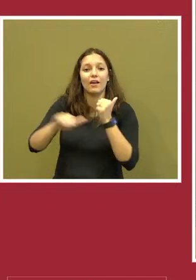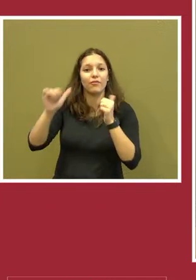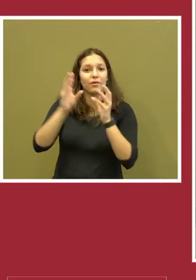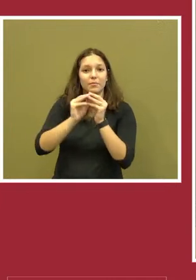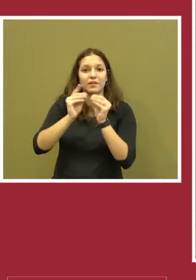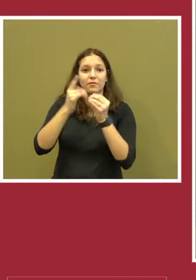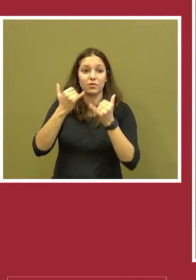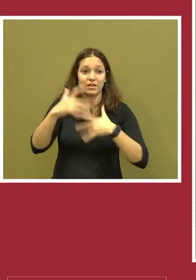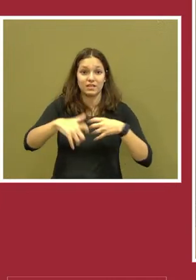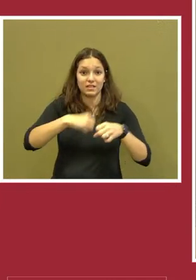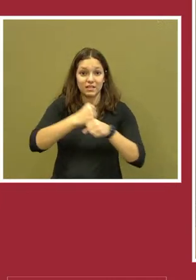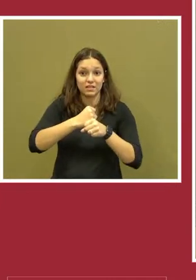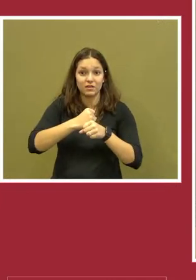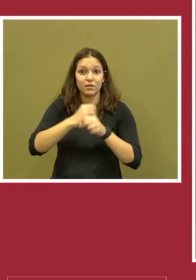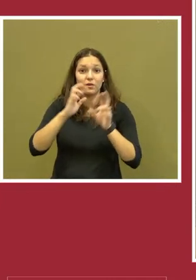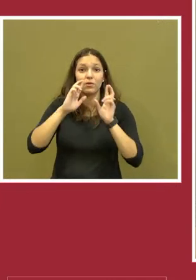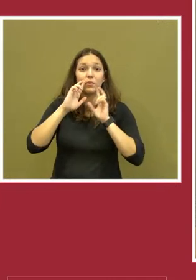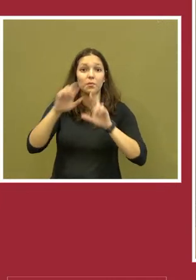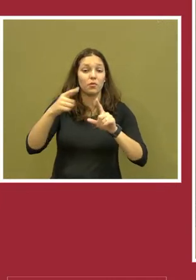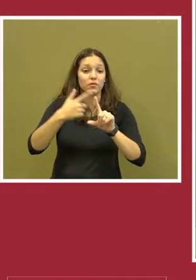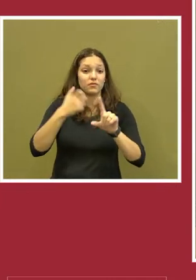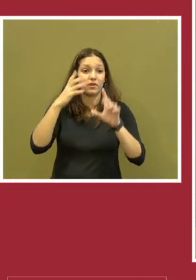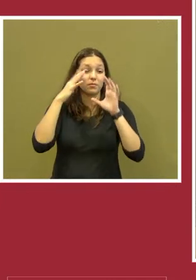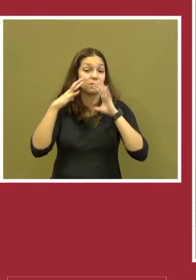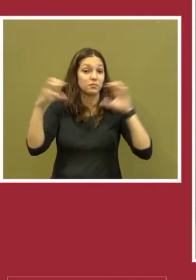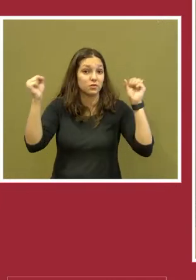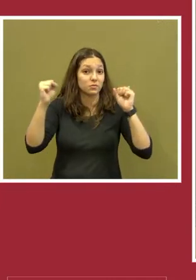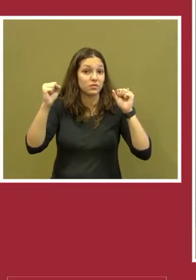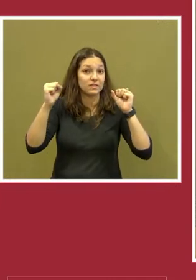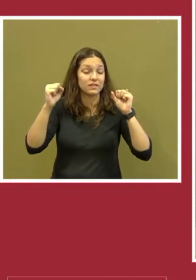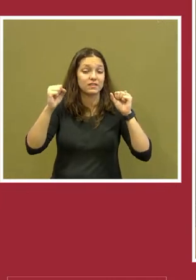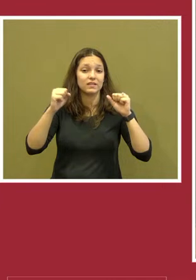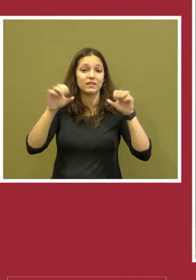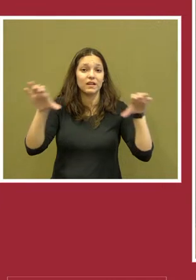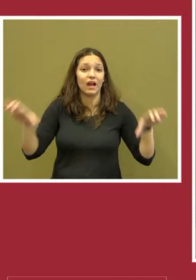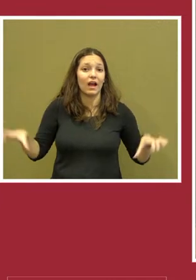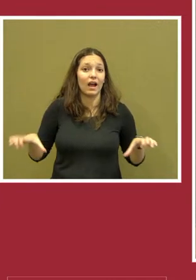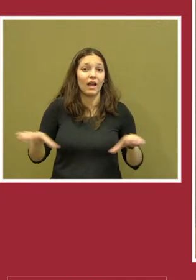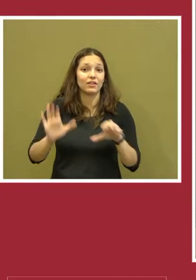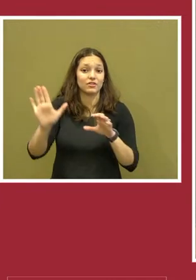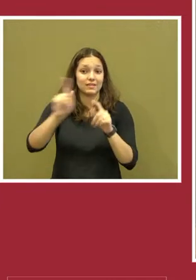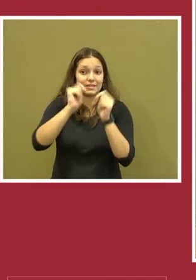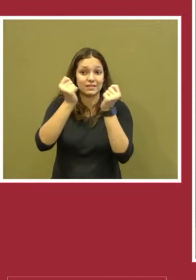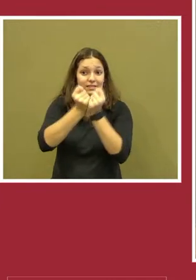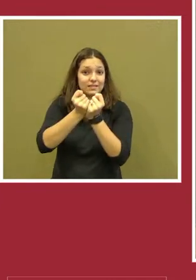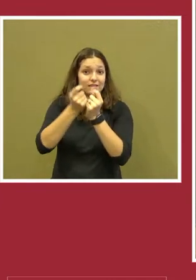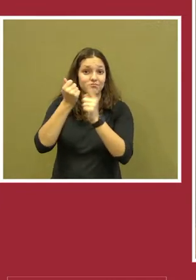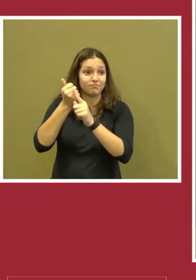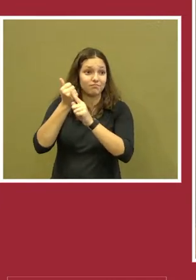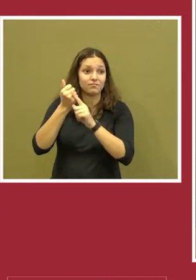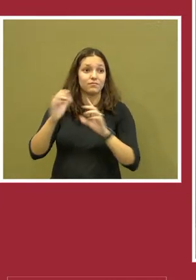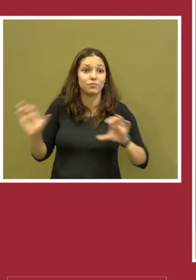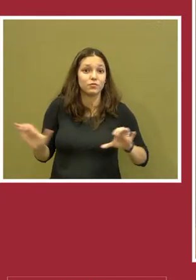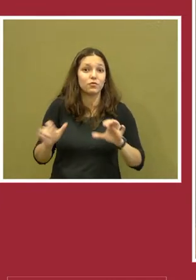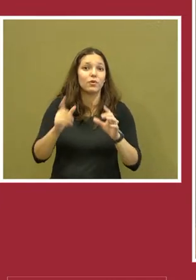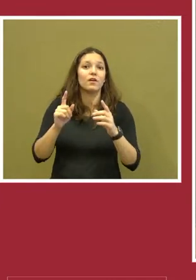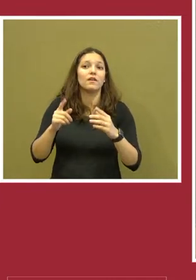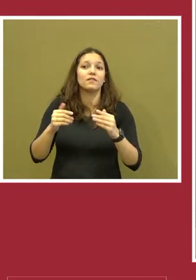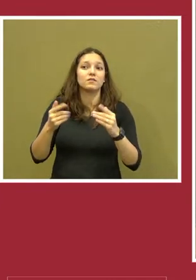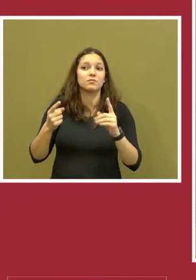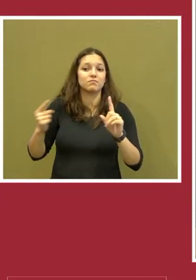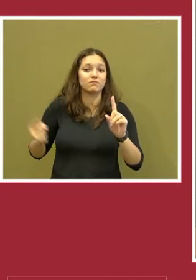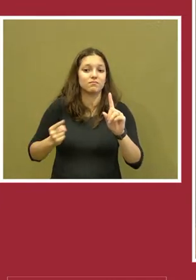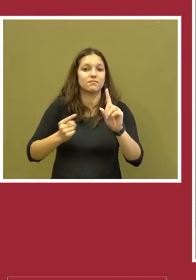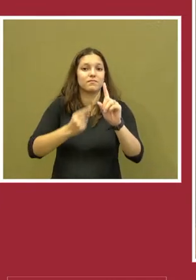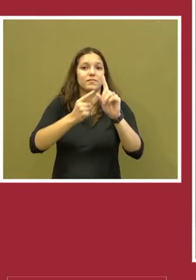for this year will be reports from our superintendent on the actions that he and his team are taking towards those goals. And the